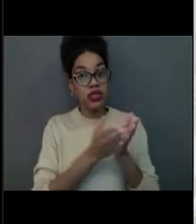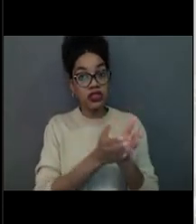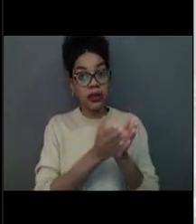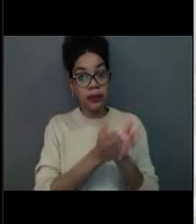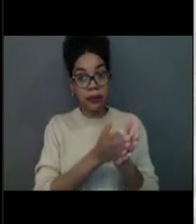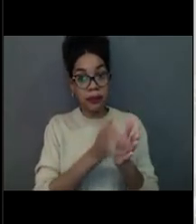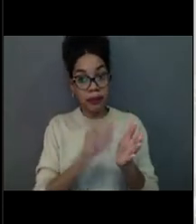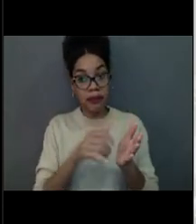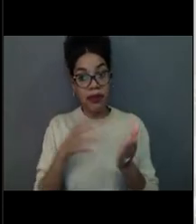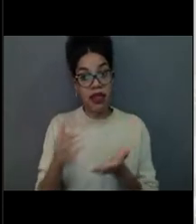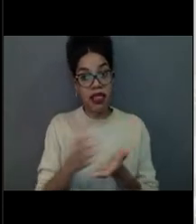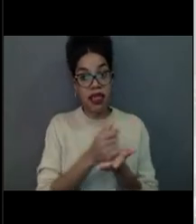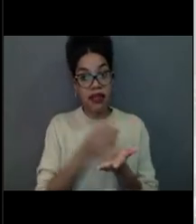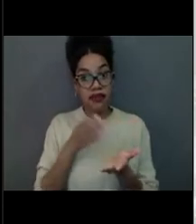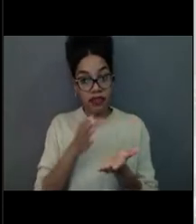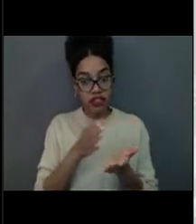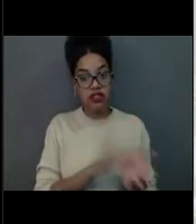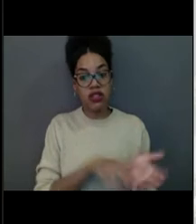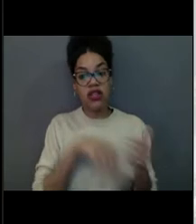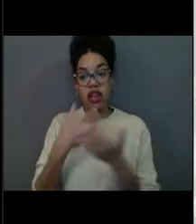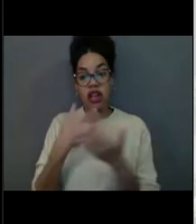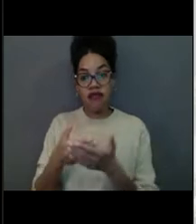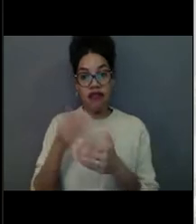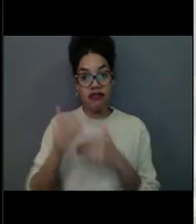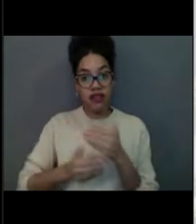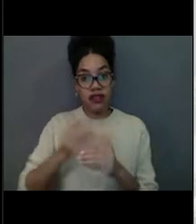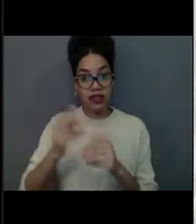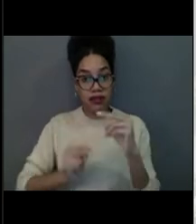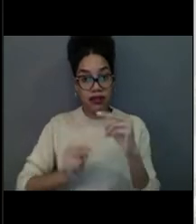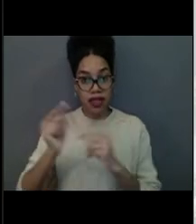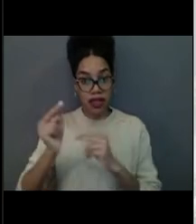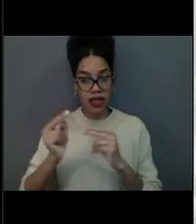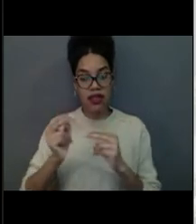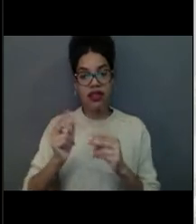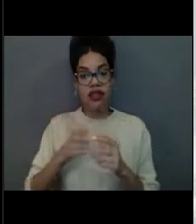the fish and then the processing plant, and then it gets inspected, about how